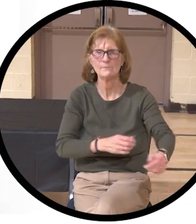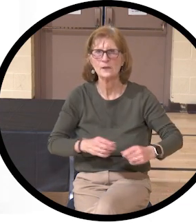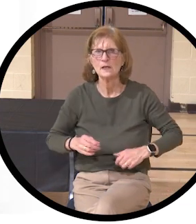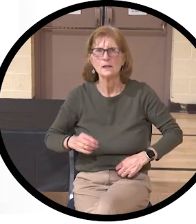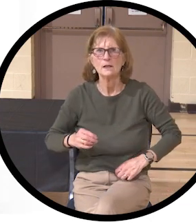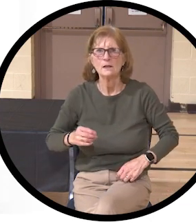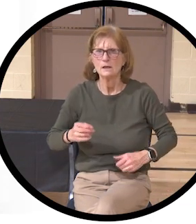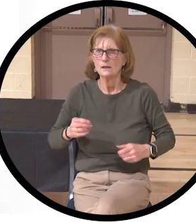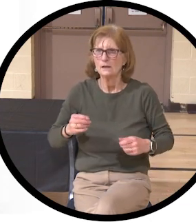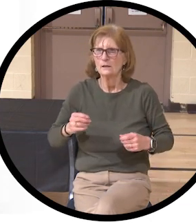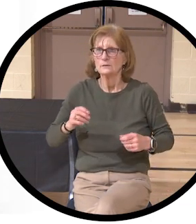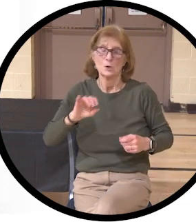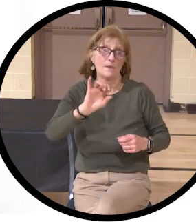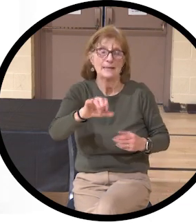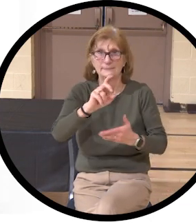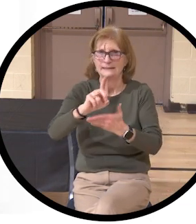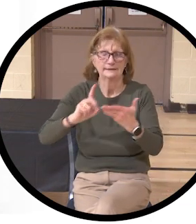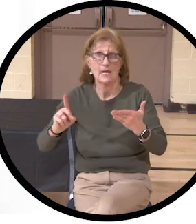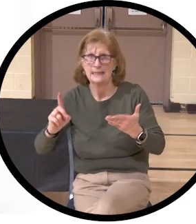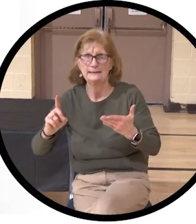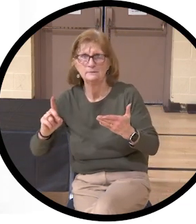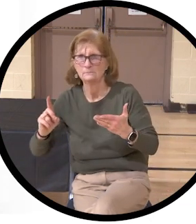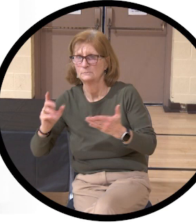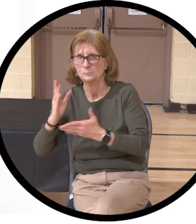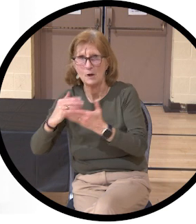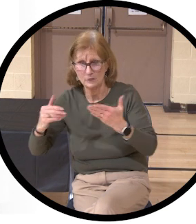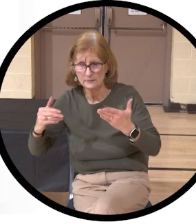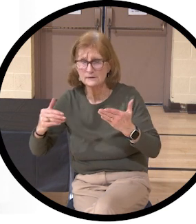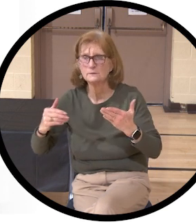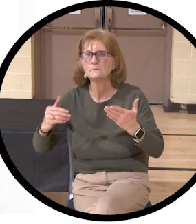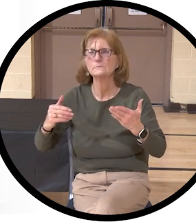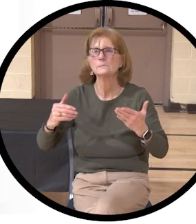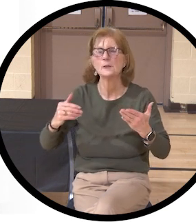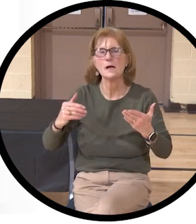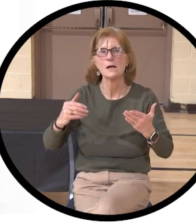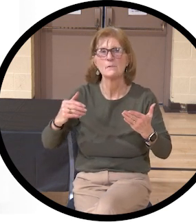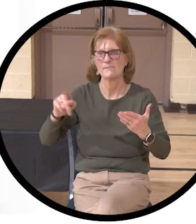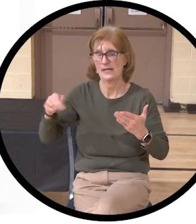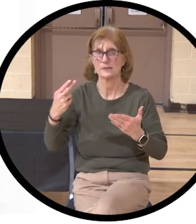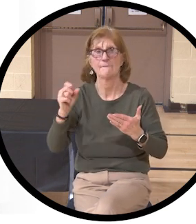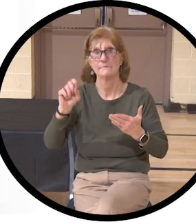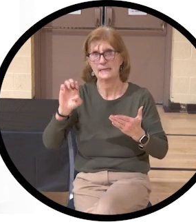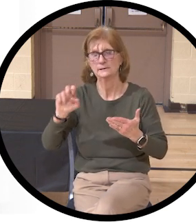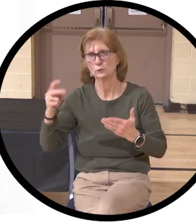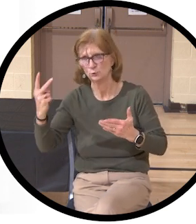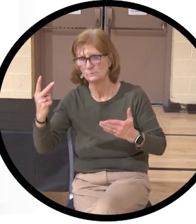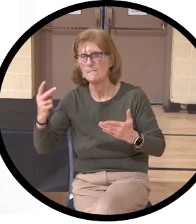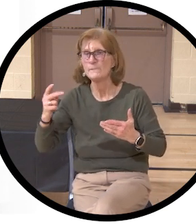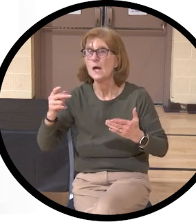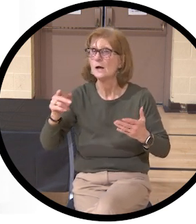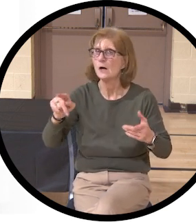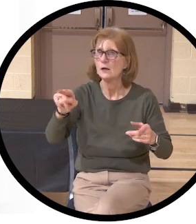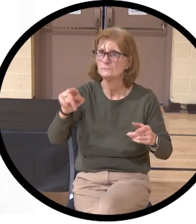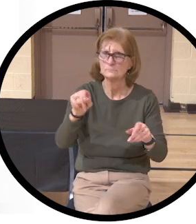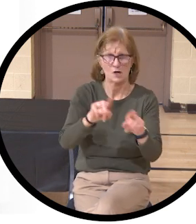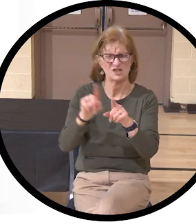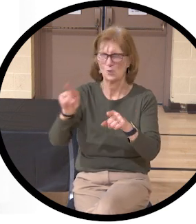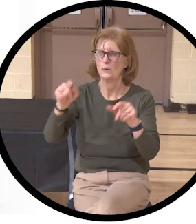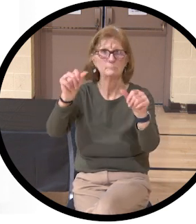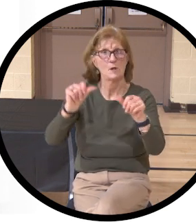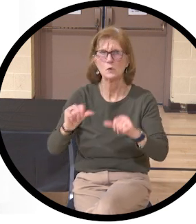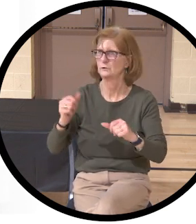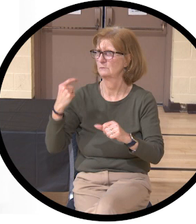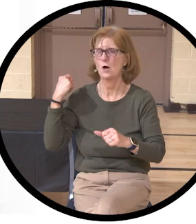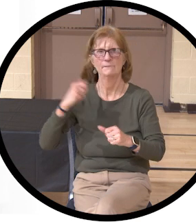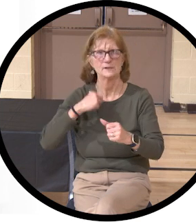So that's the end of the design. We'll take some questions. I think next steps is that we will again be posting some final designs as well